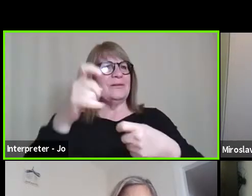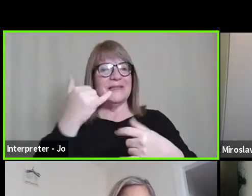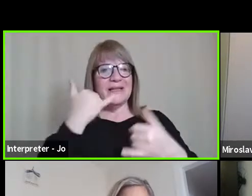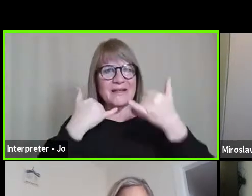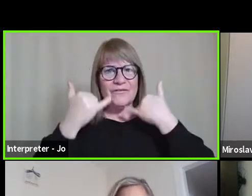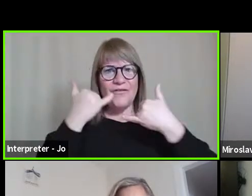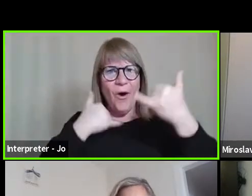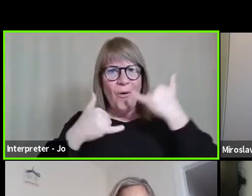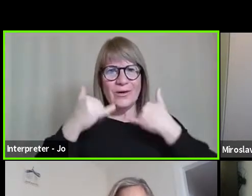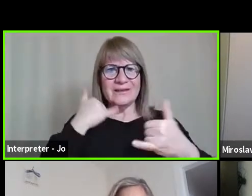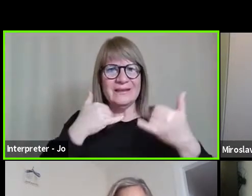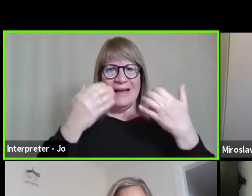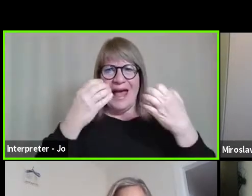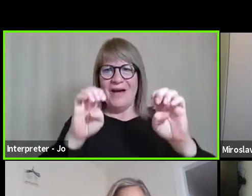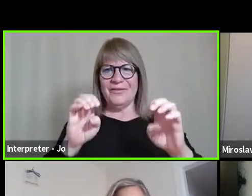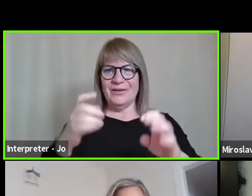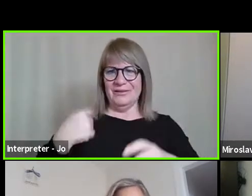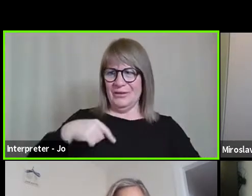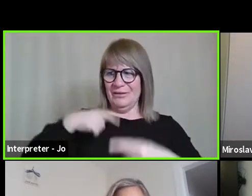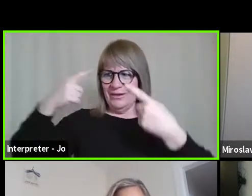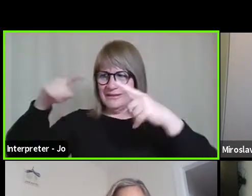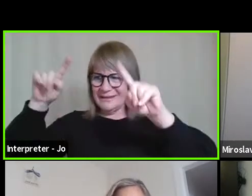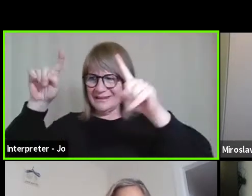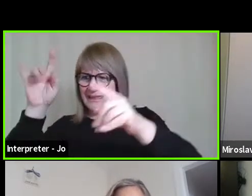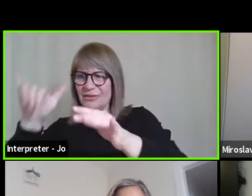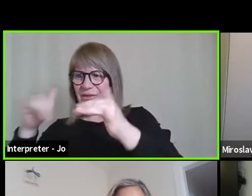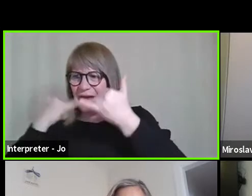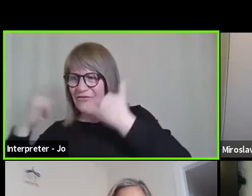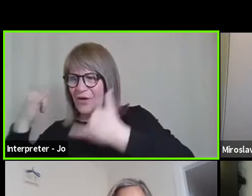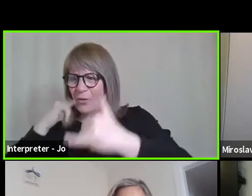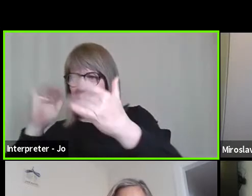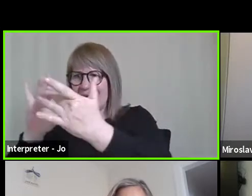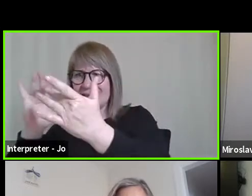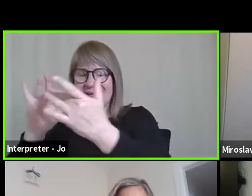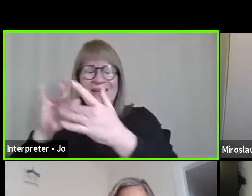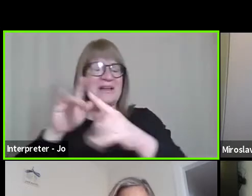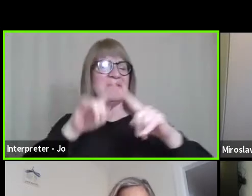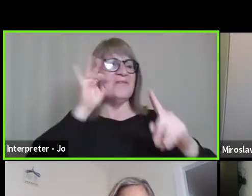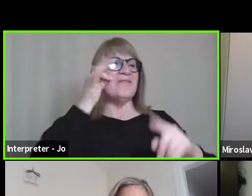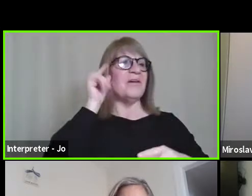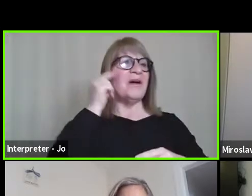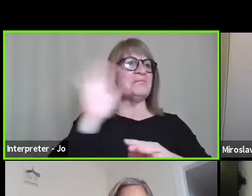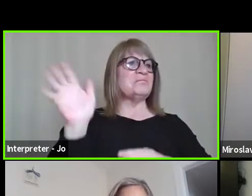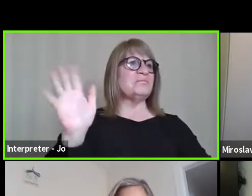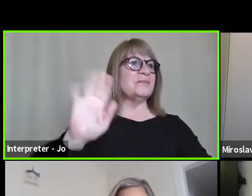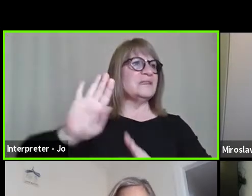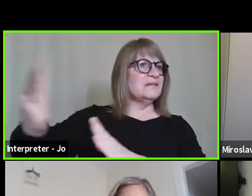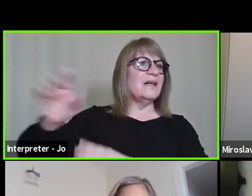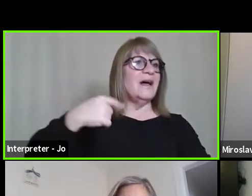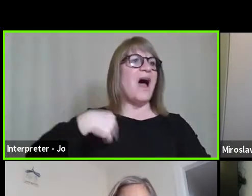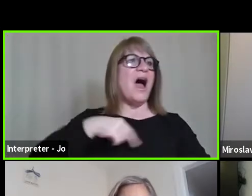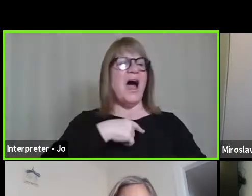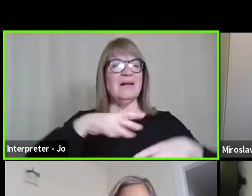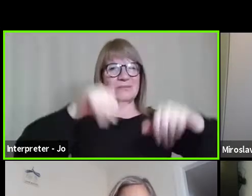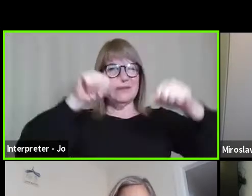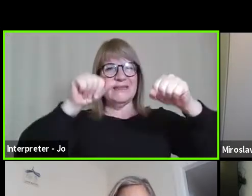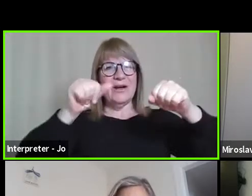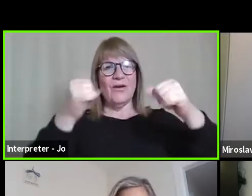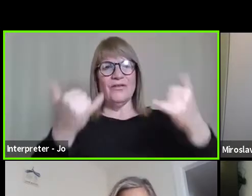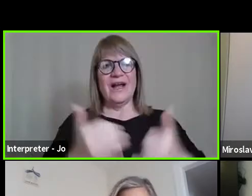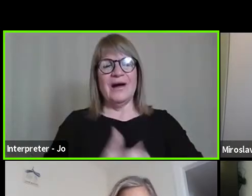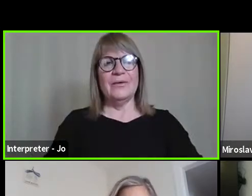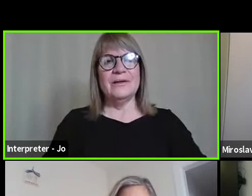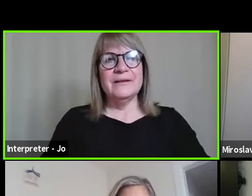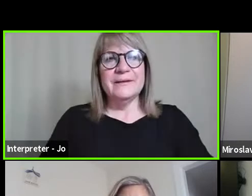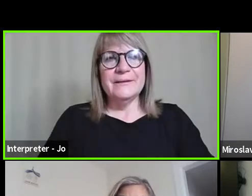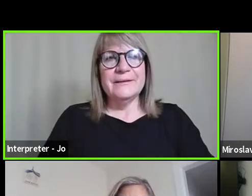effort and so we see the ways in which there's so much so i think with talking about eugenics the ways in which it continues to process